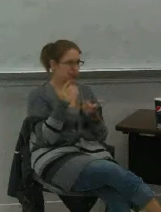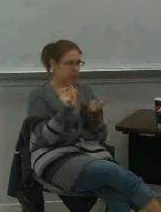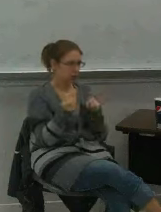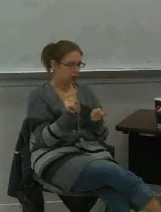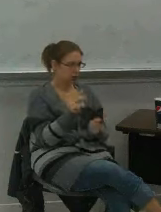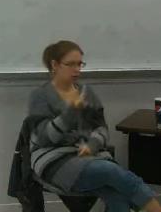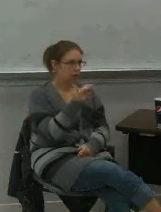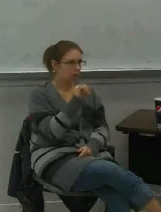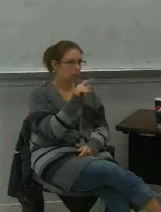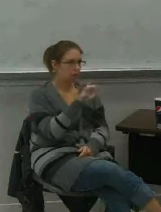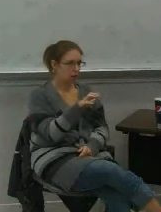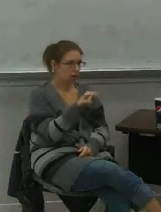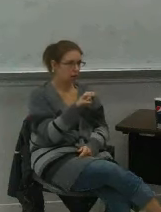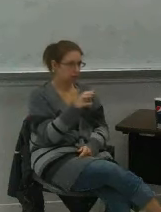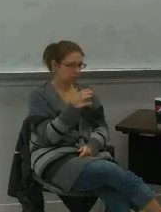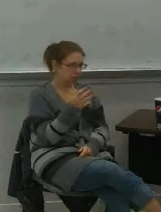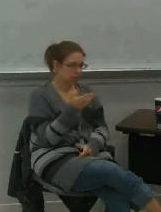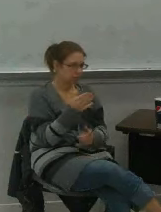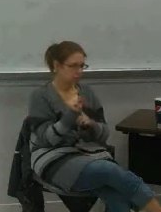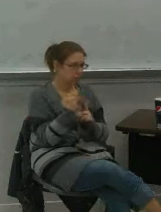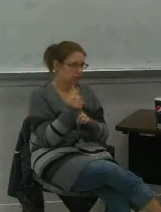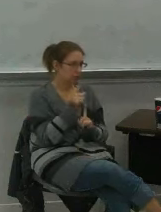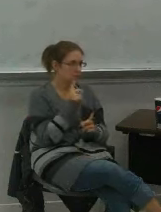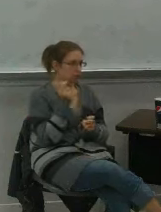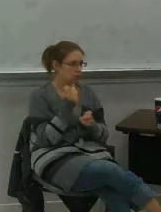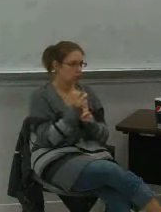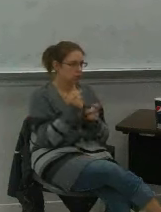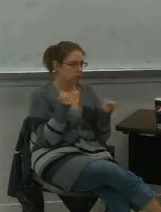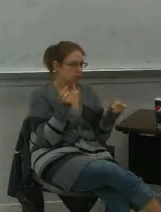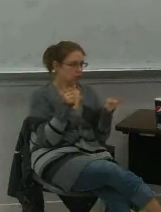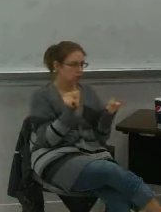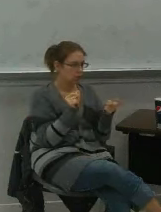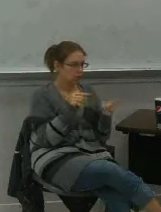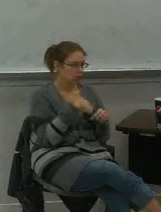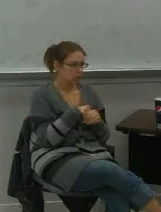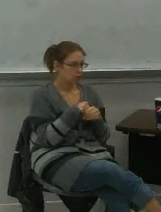integrity. And this is a case study, and it is difficult to control